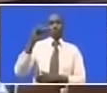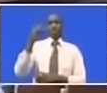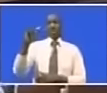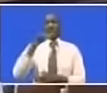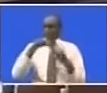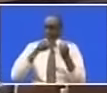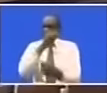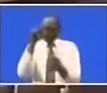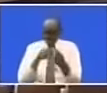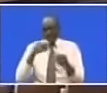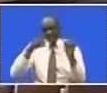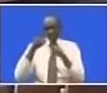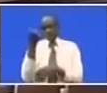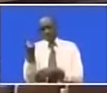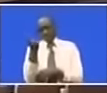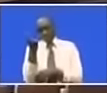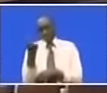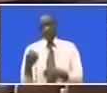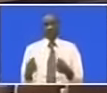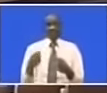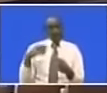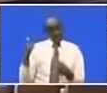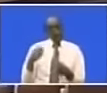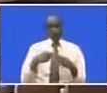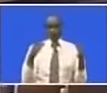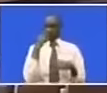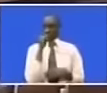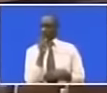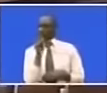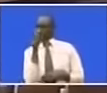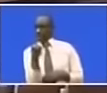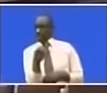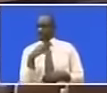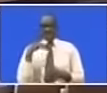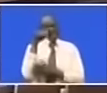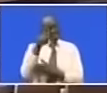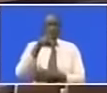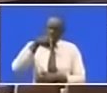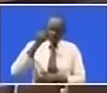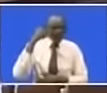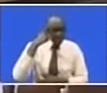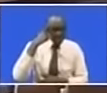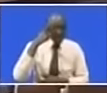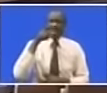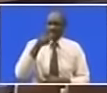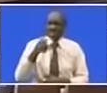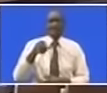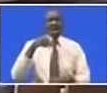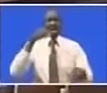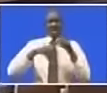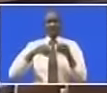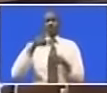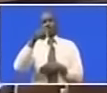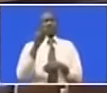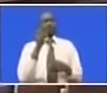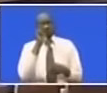those specific election malpractices, alleged as they might be, and started by asking him what the hallmark of this election has been for